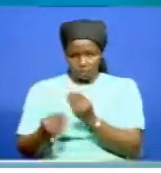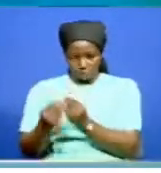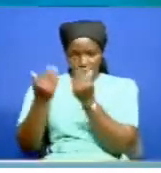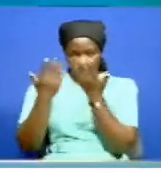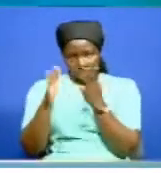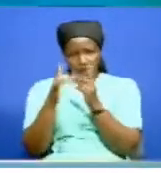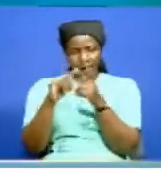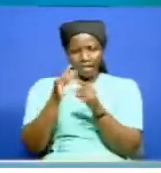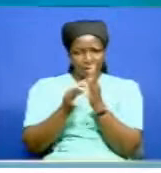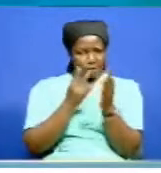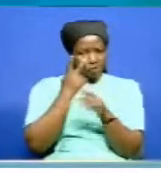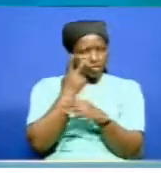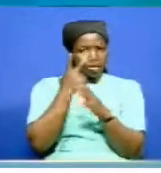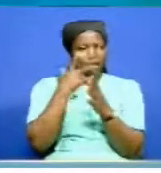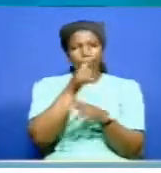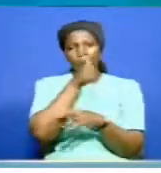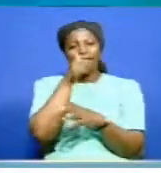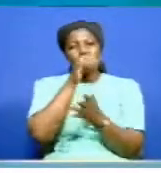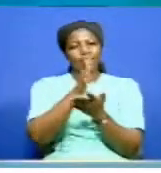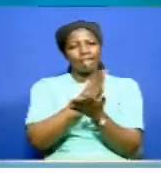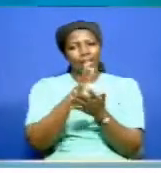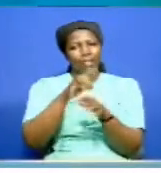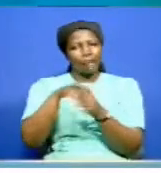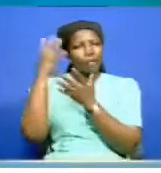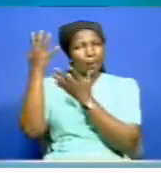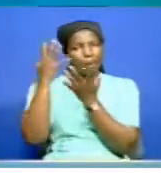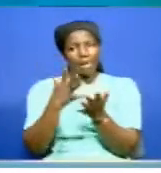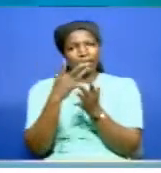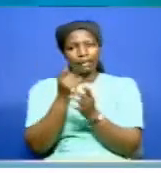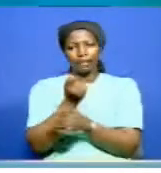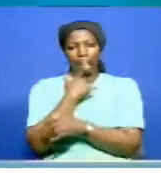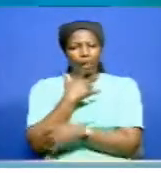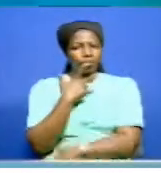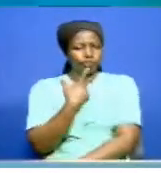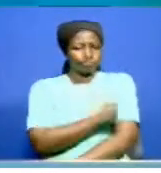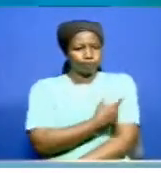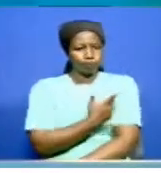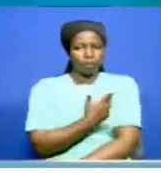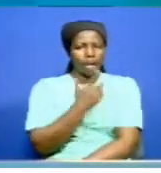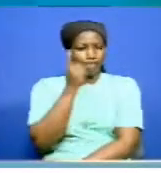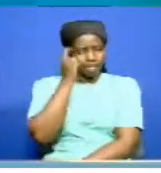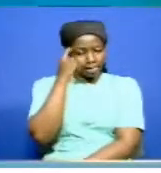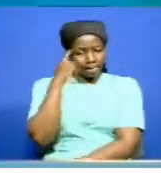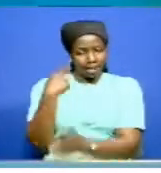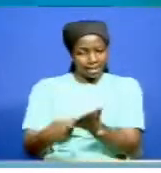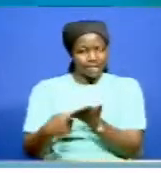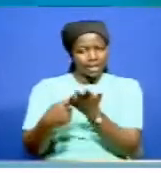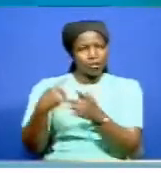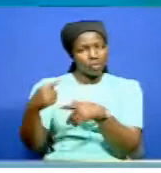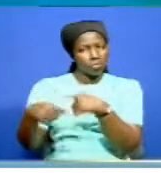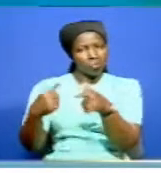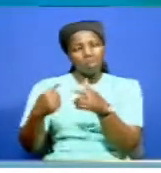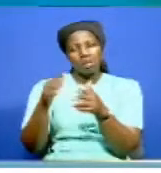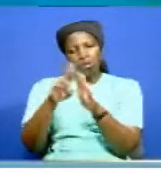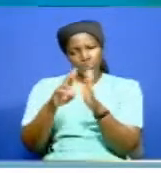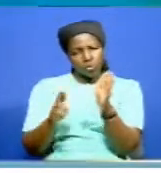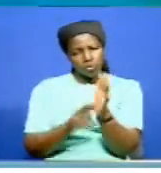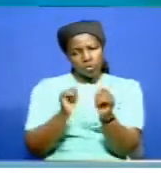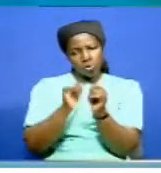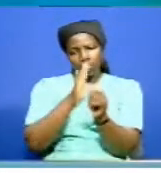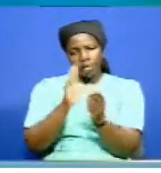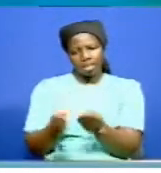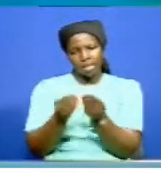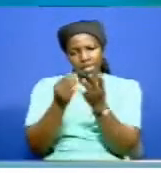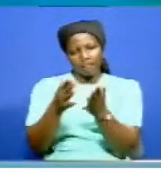sector, when it brings in the vaccines, we still have to, I think discussions are still ongoing, and guidelines which will be issued on that